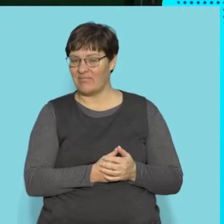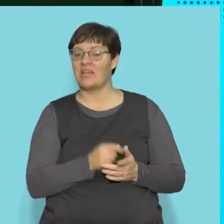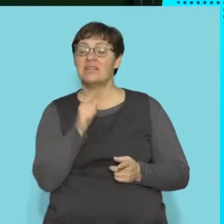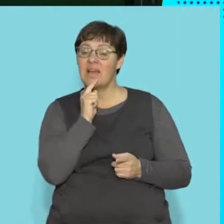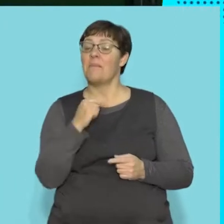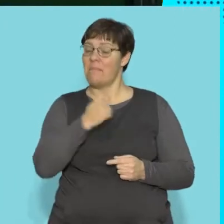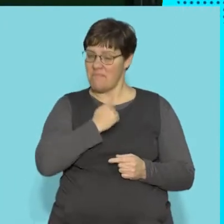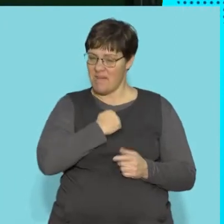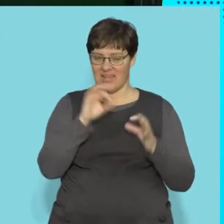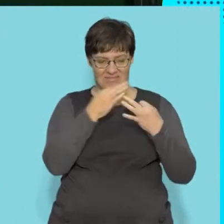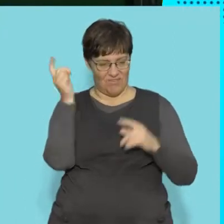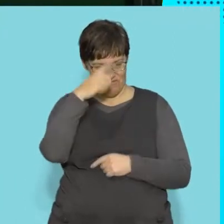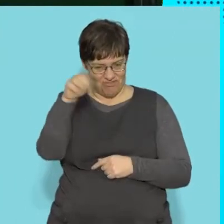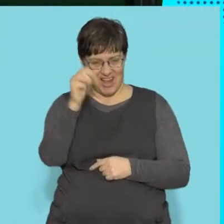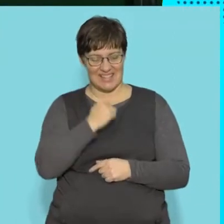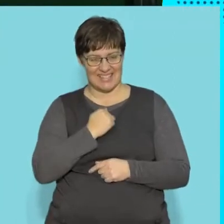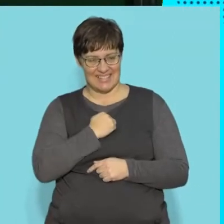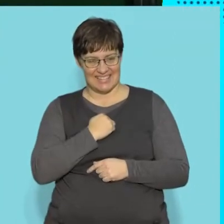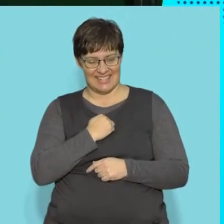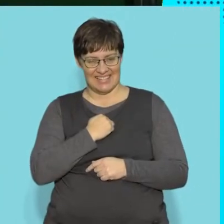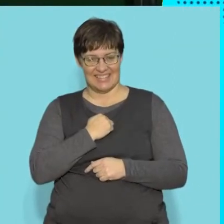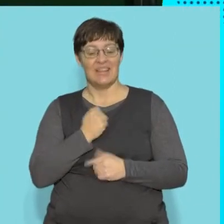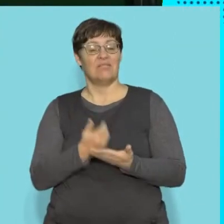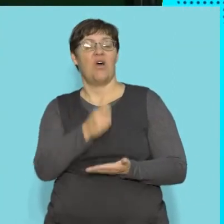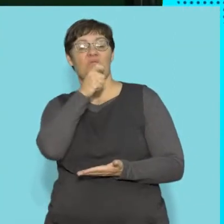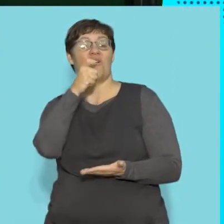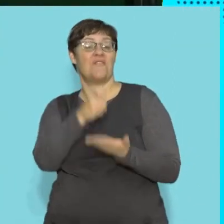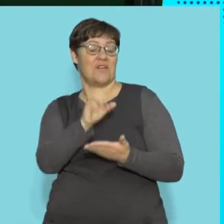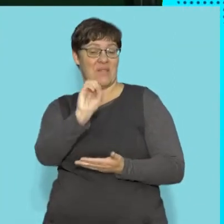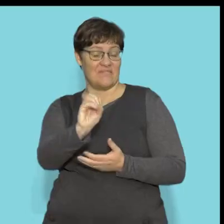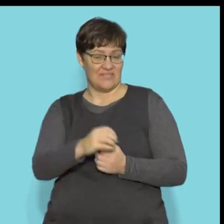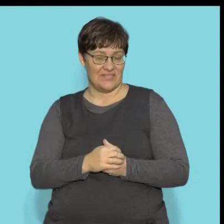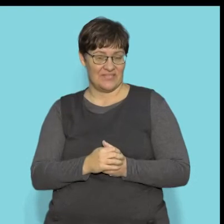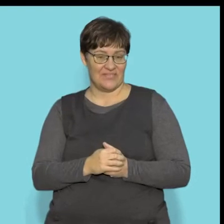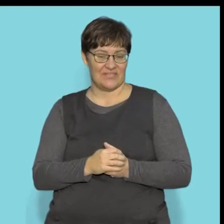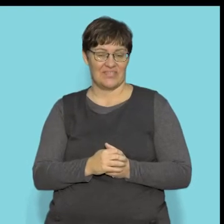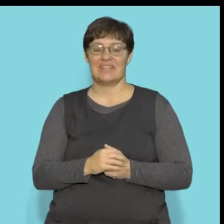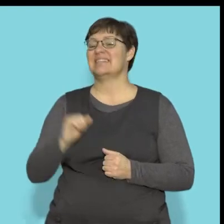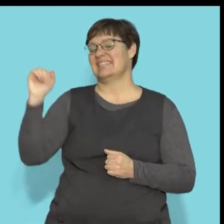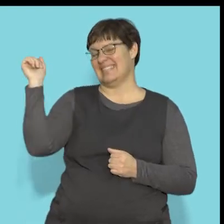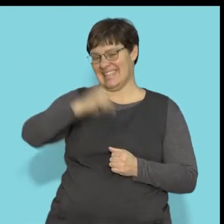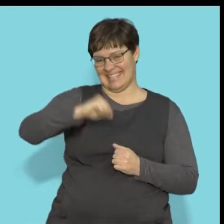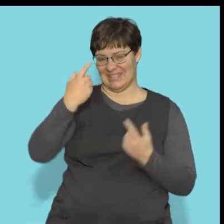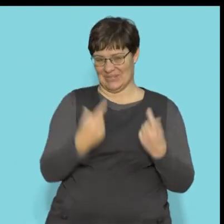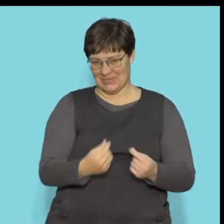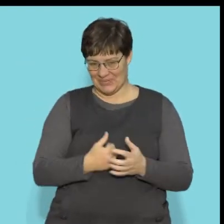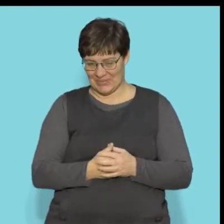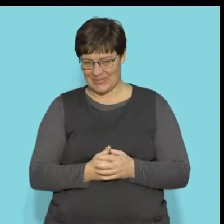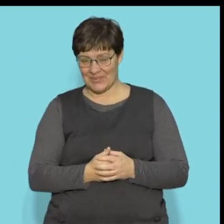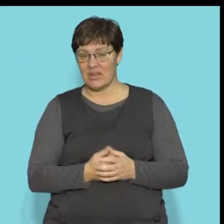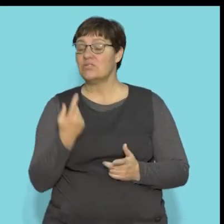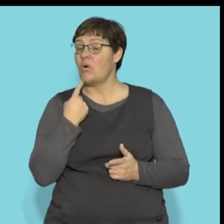my hypothesis was correct and therefore confirm it? Yes, they do.